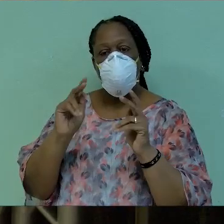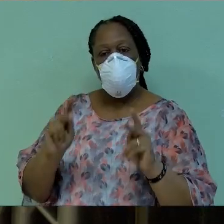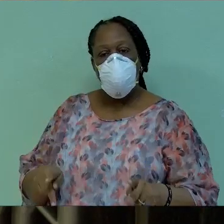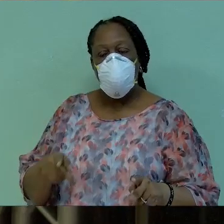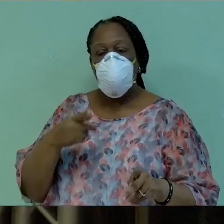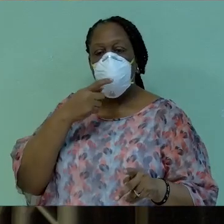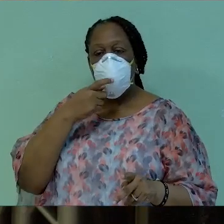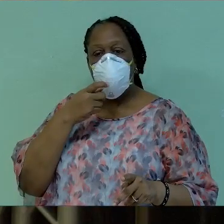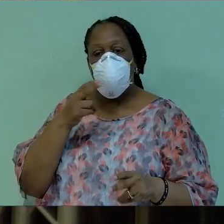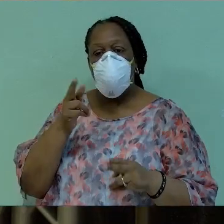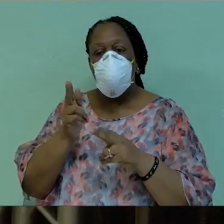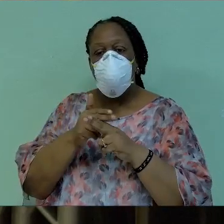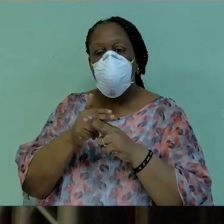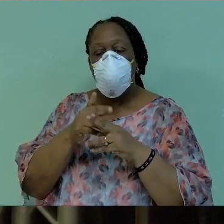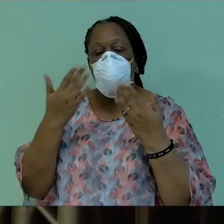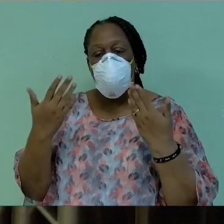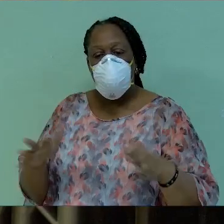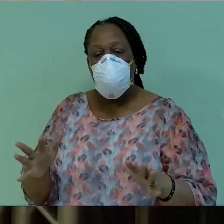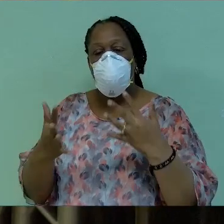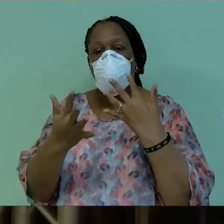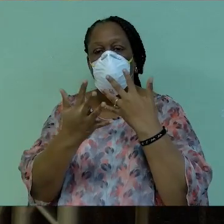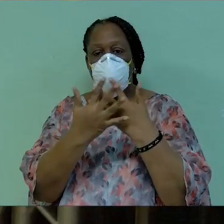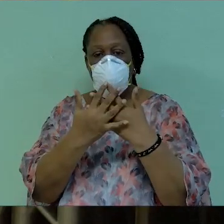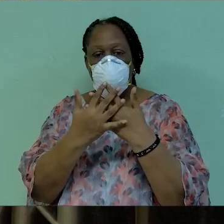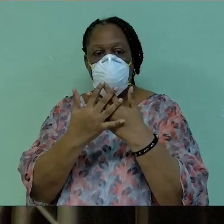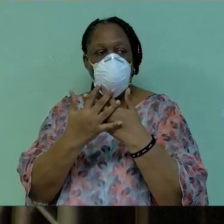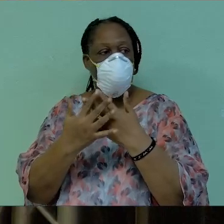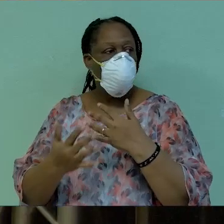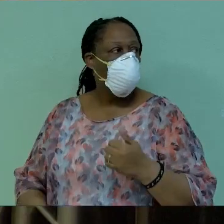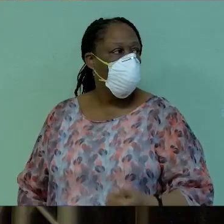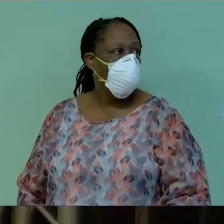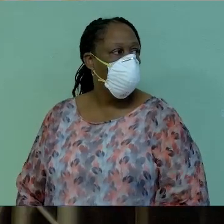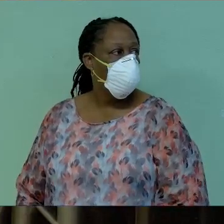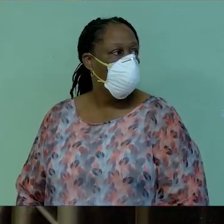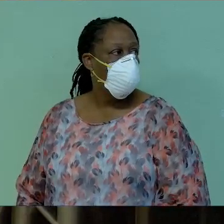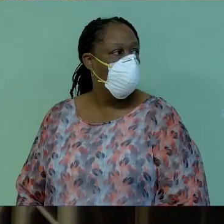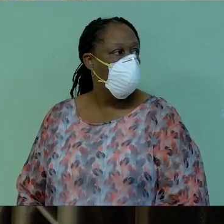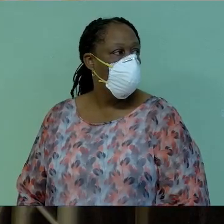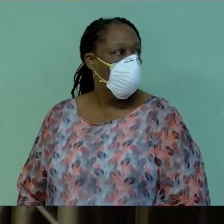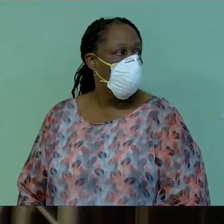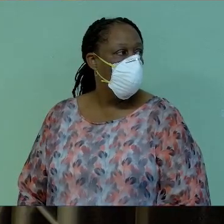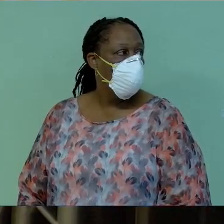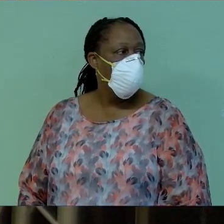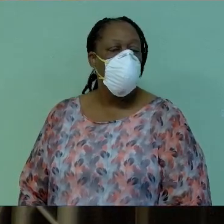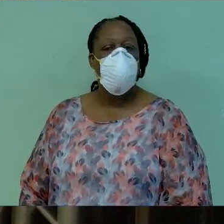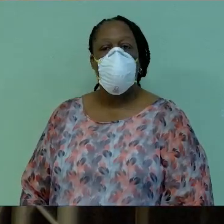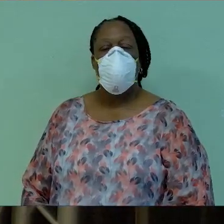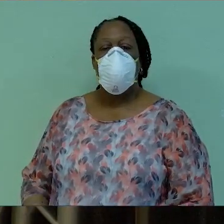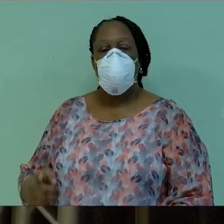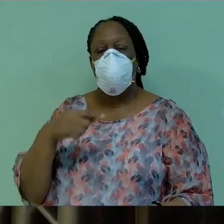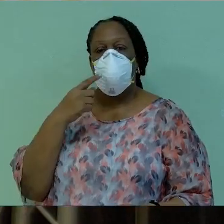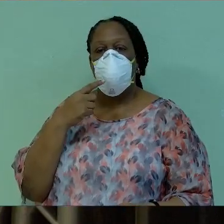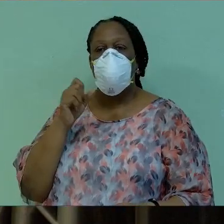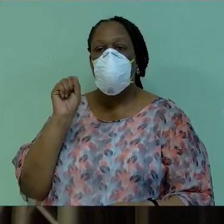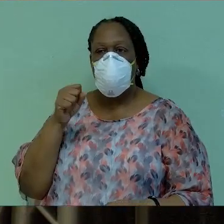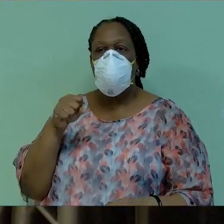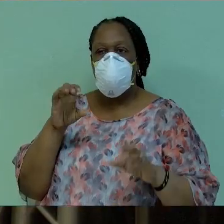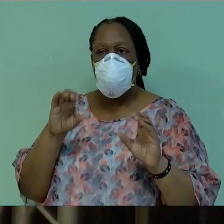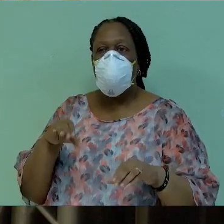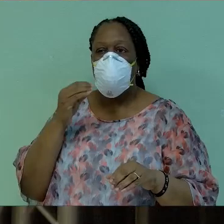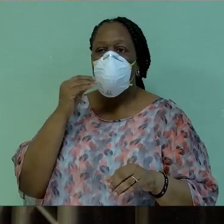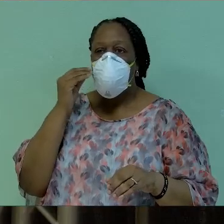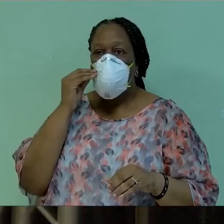and so these are persons that we could have. I had recommended to be released from Her Majesty's Prison. So,